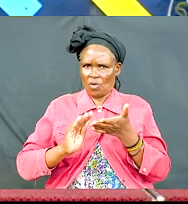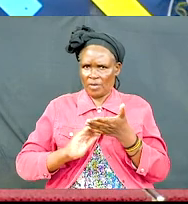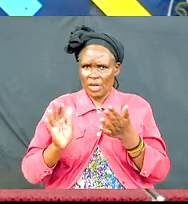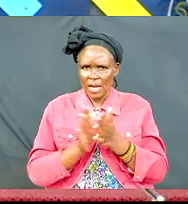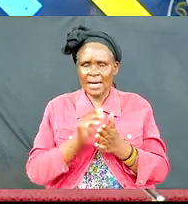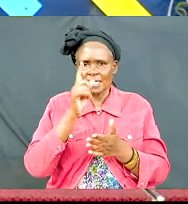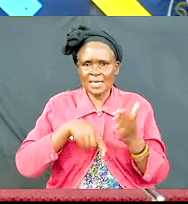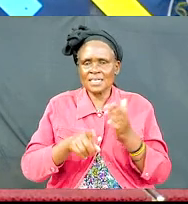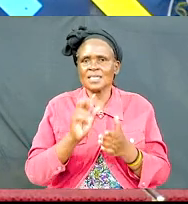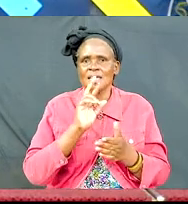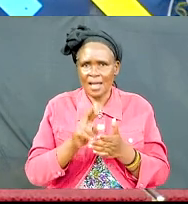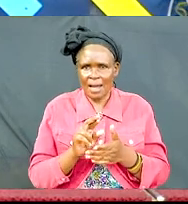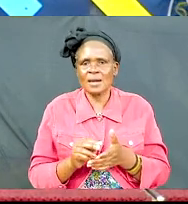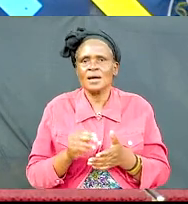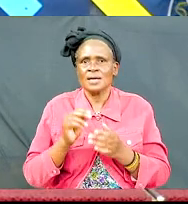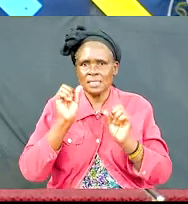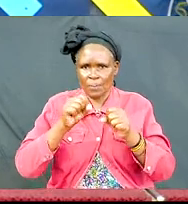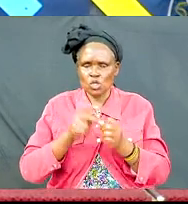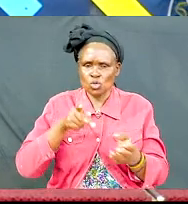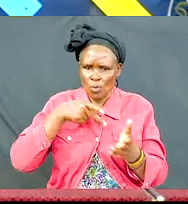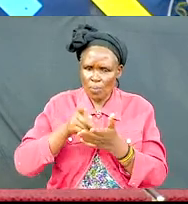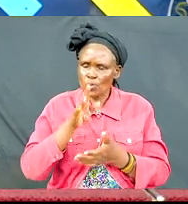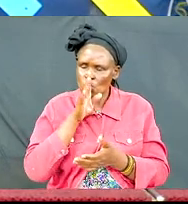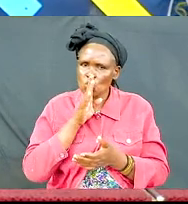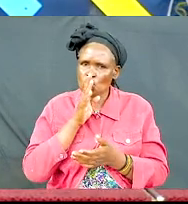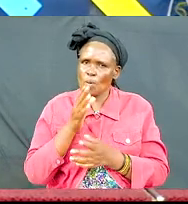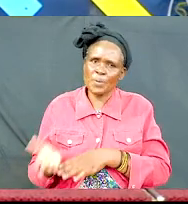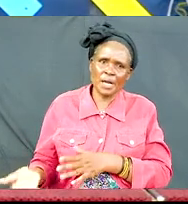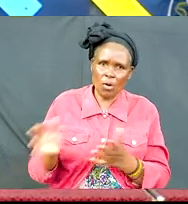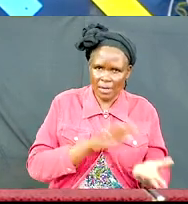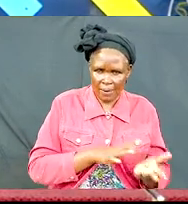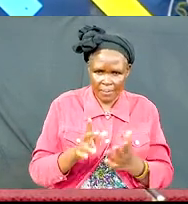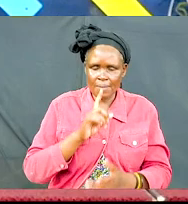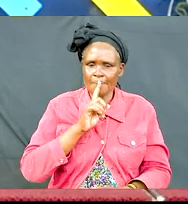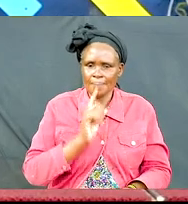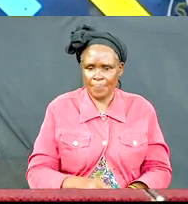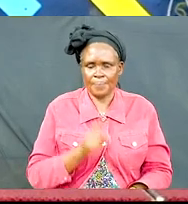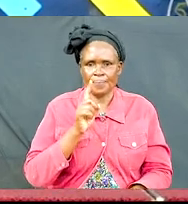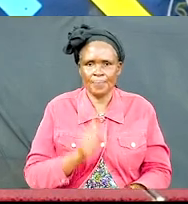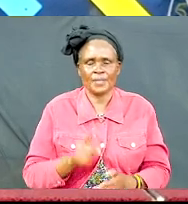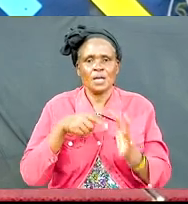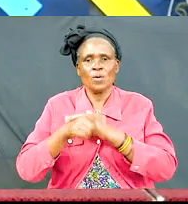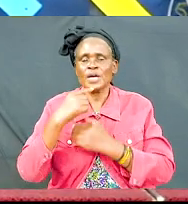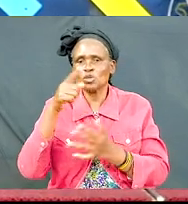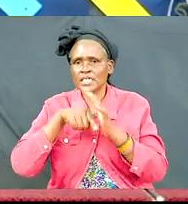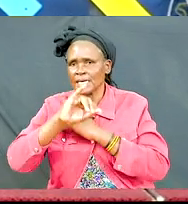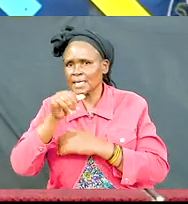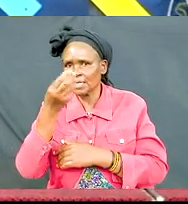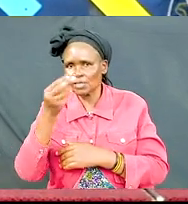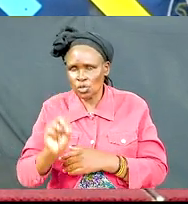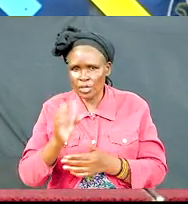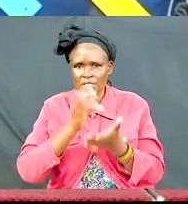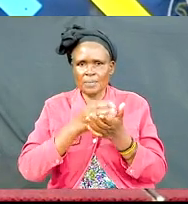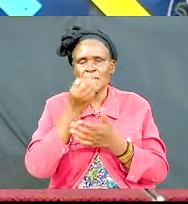they stand to be condemned. For again, we are told in John chapter 3, verse